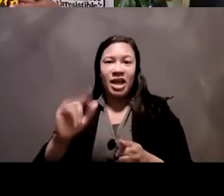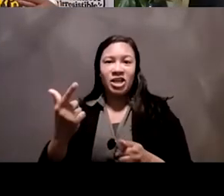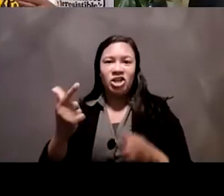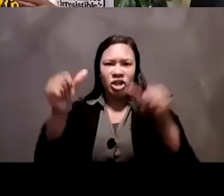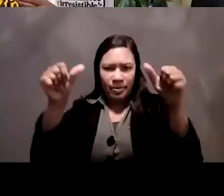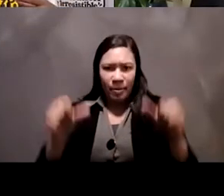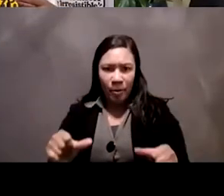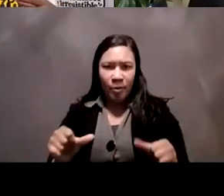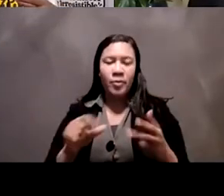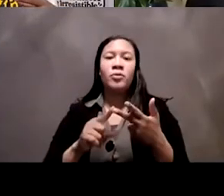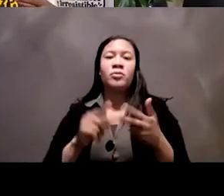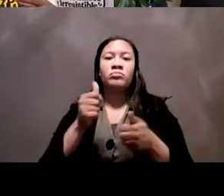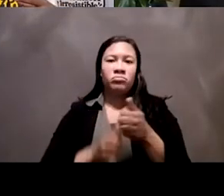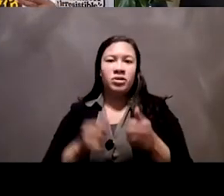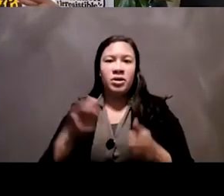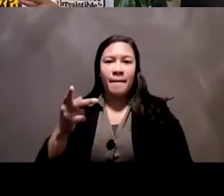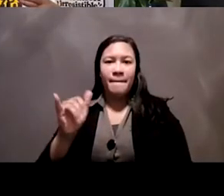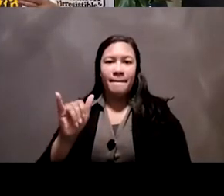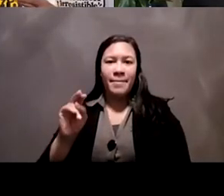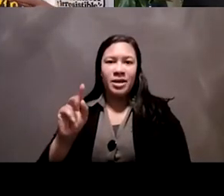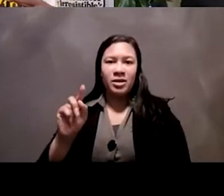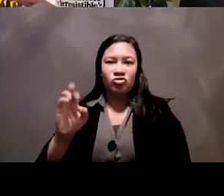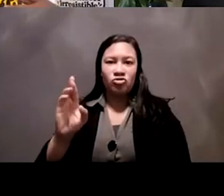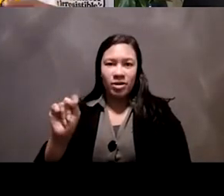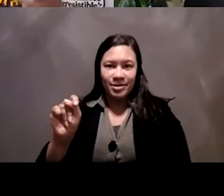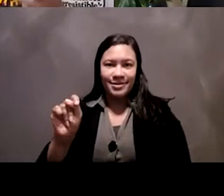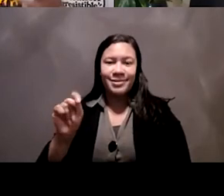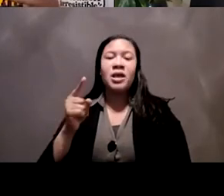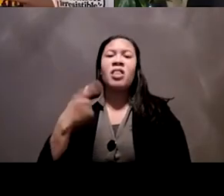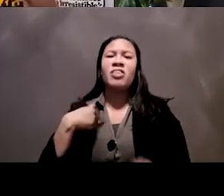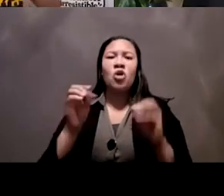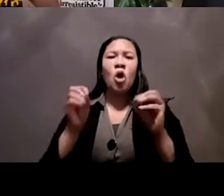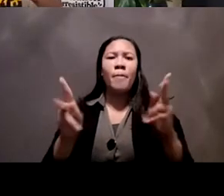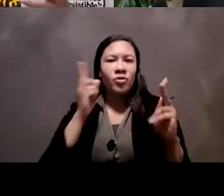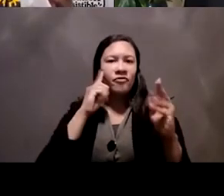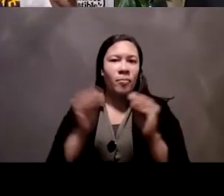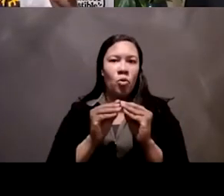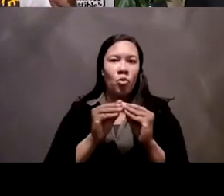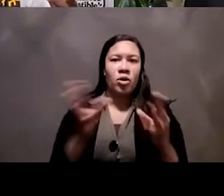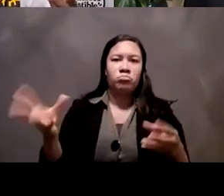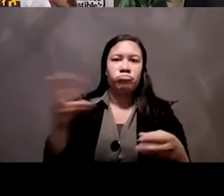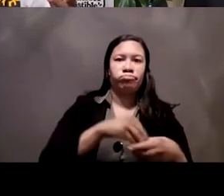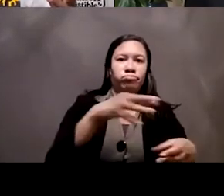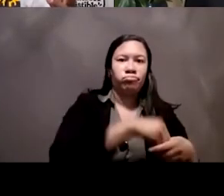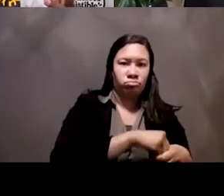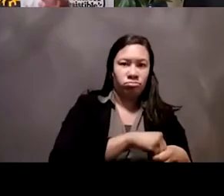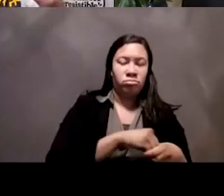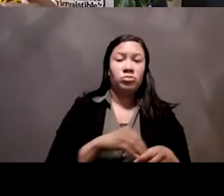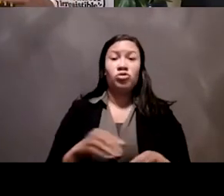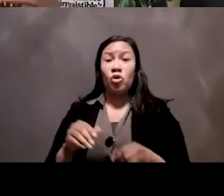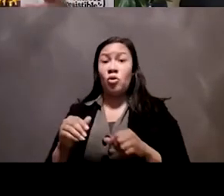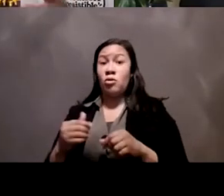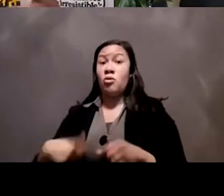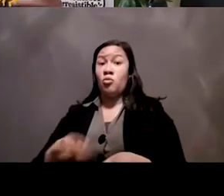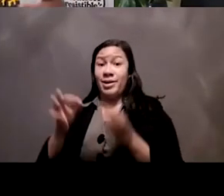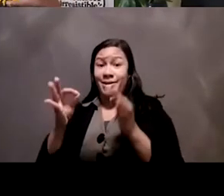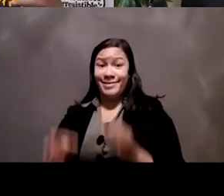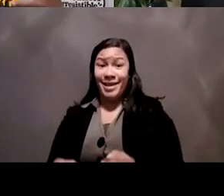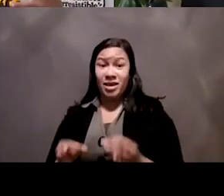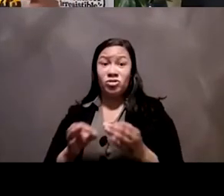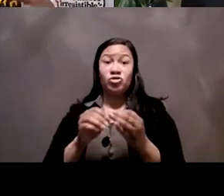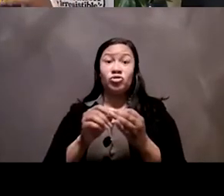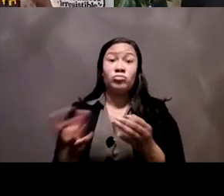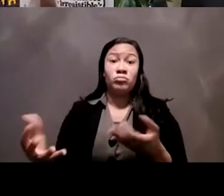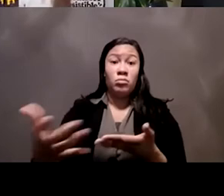another door into the institution that I was working for. And so I think when we decided to put together this book, it was really about,